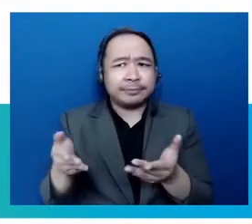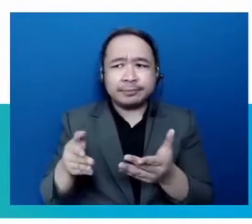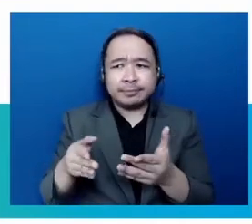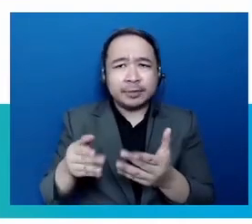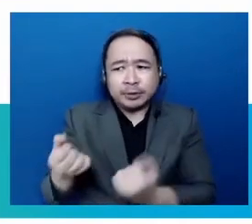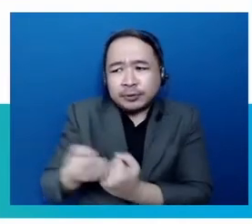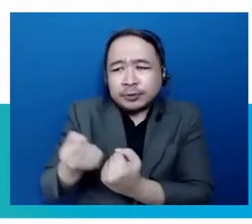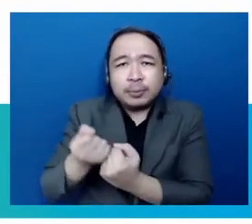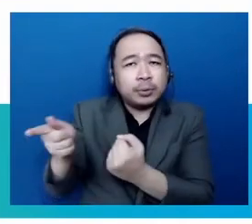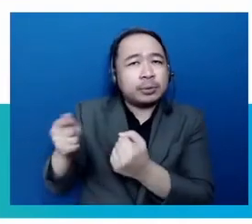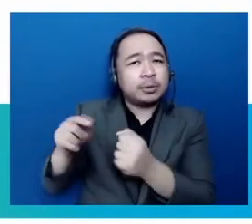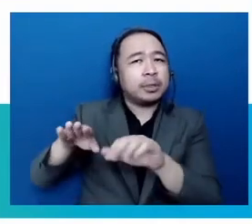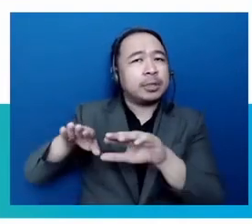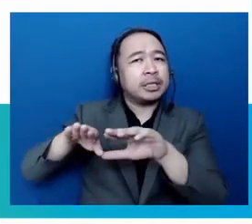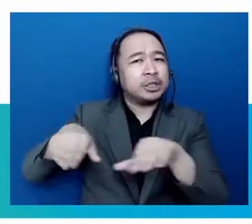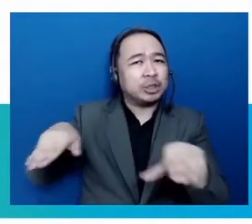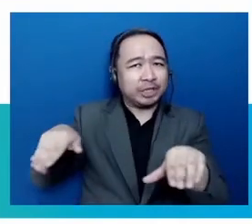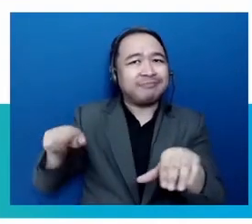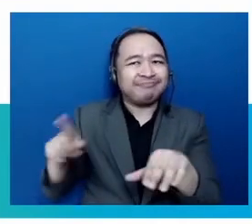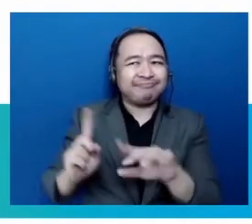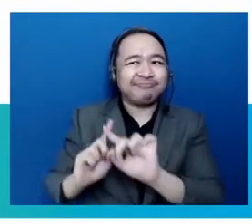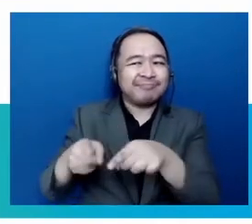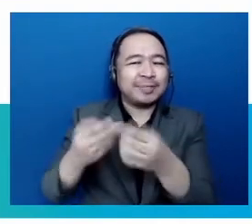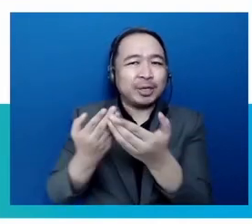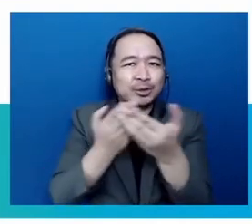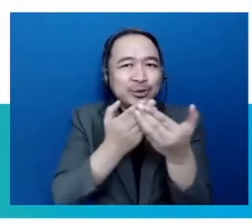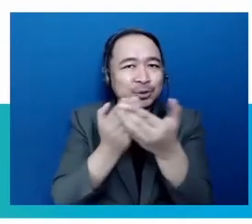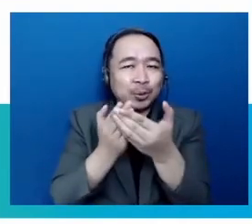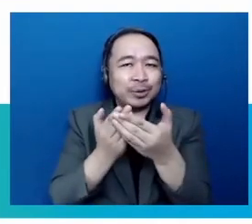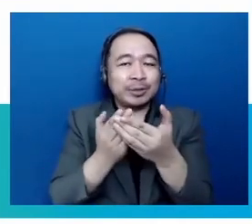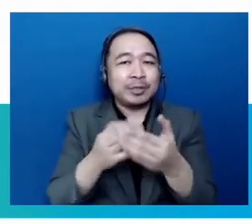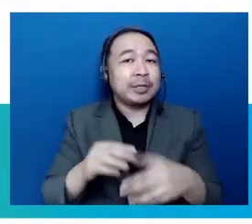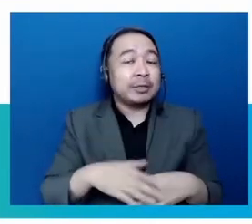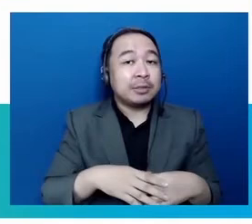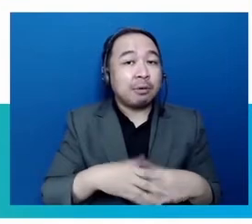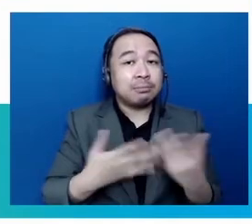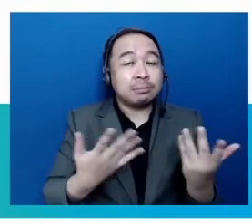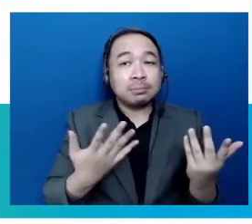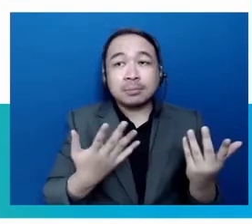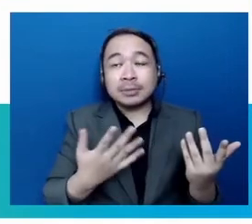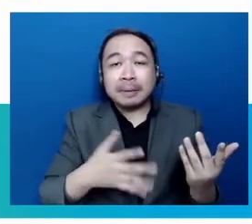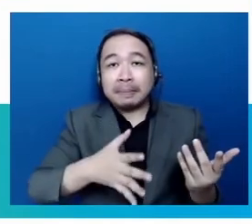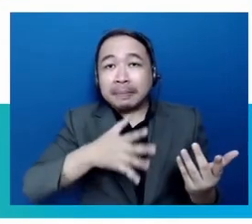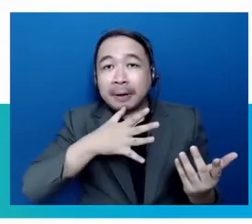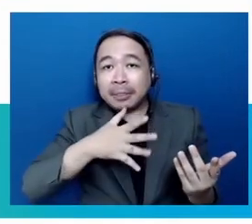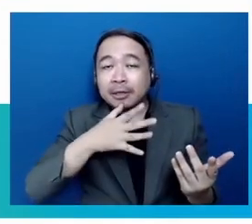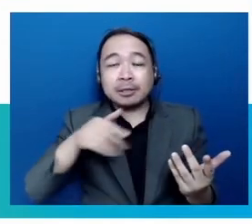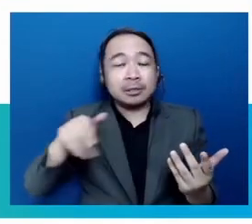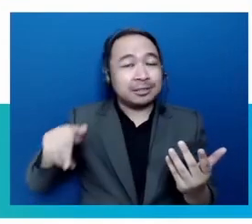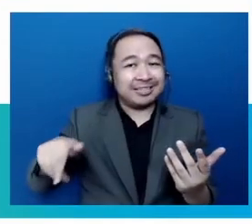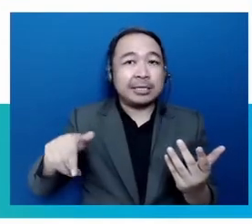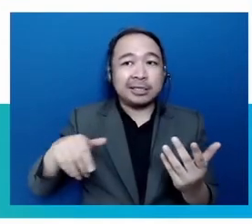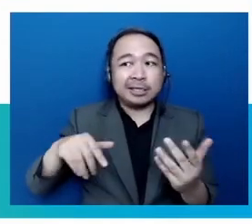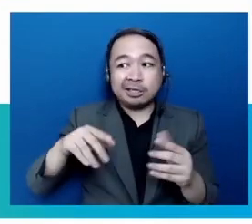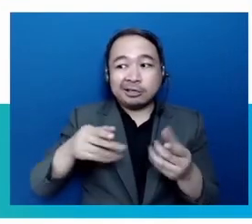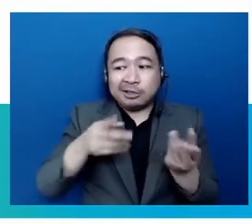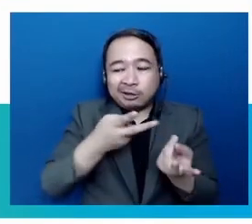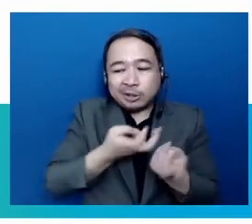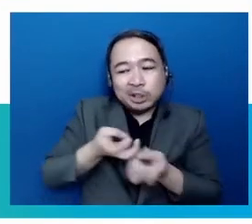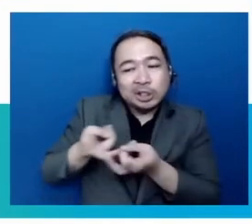and for mother and child health care programs, for example, then we could reach far in